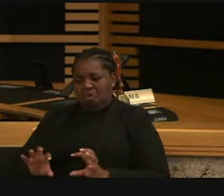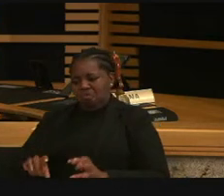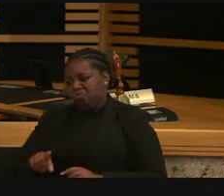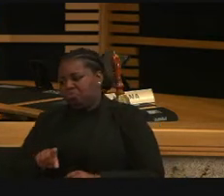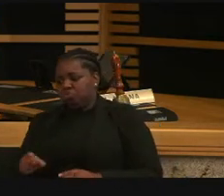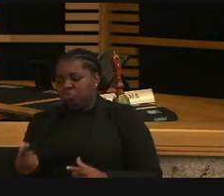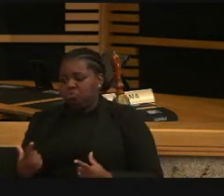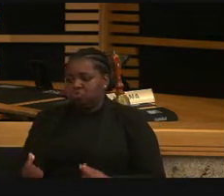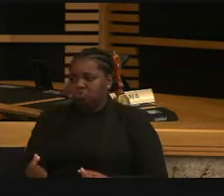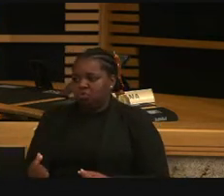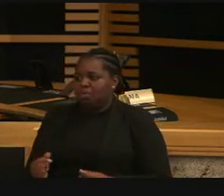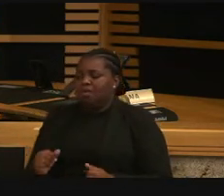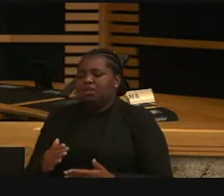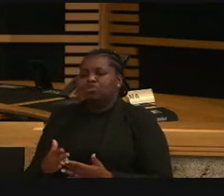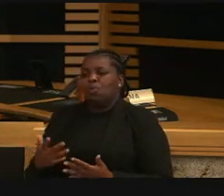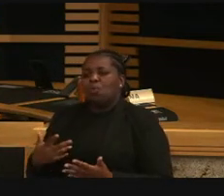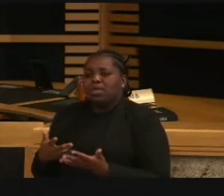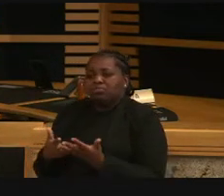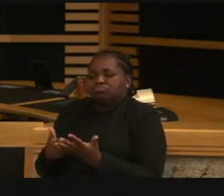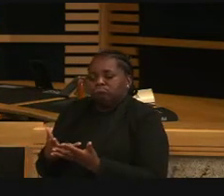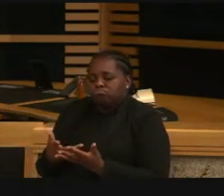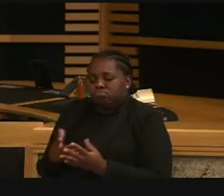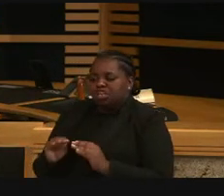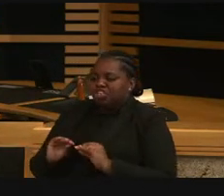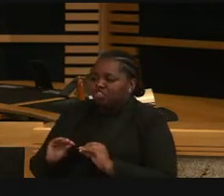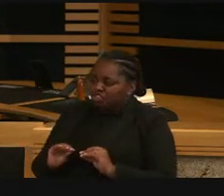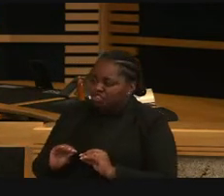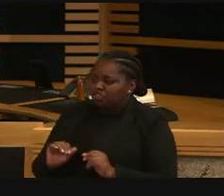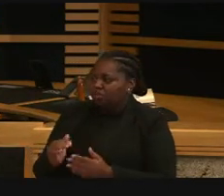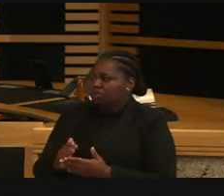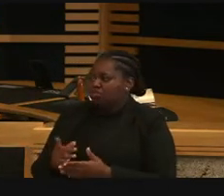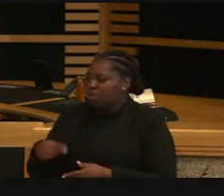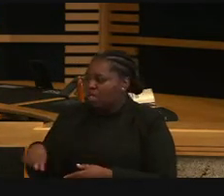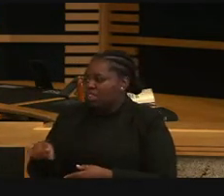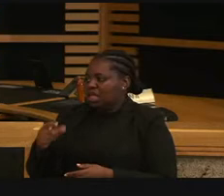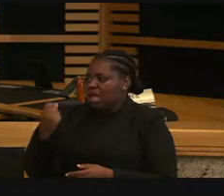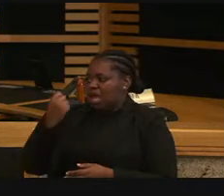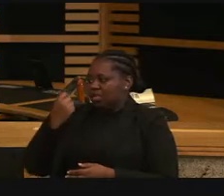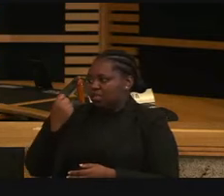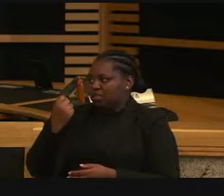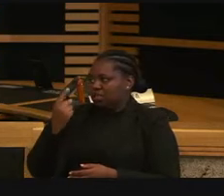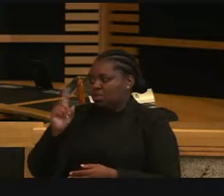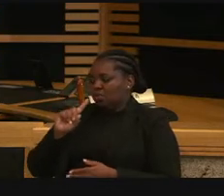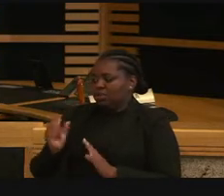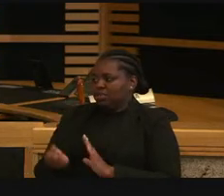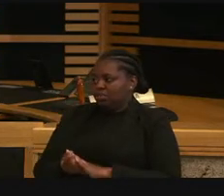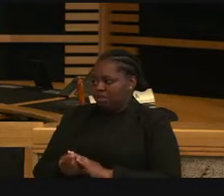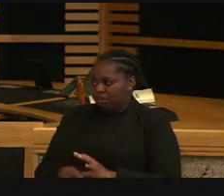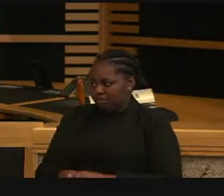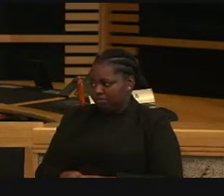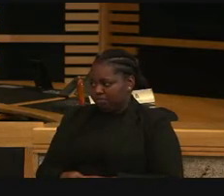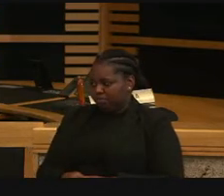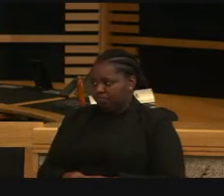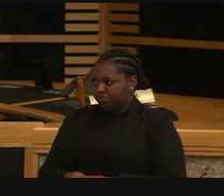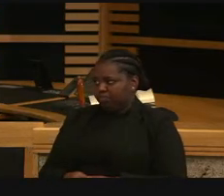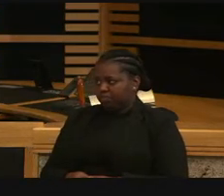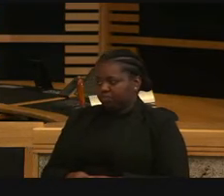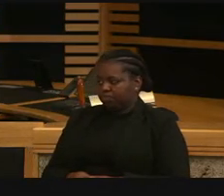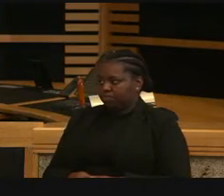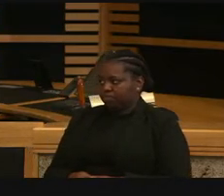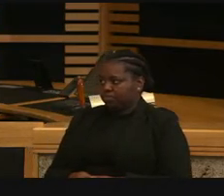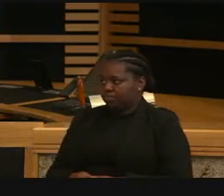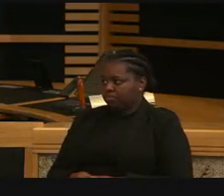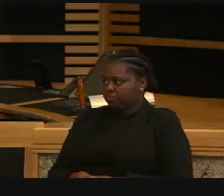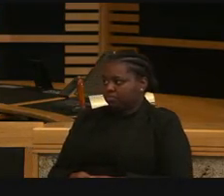things instead of talking, educating, and cause people to understand exactly what is happening. The linchpin